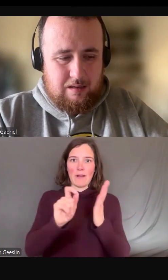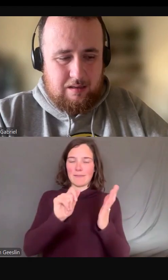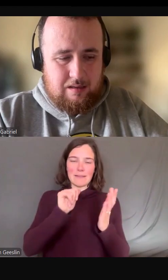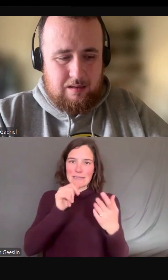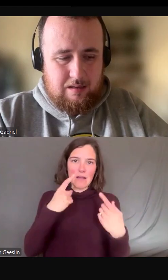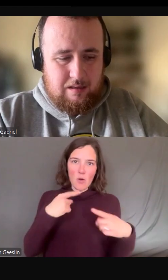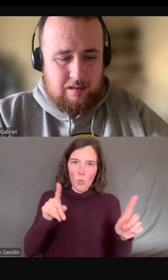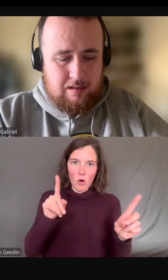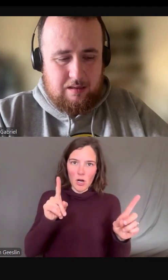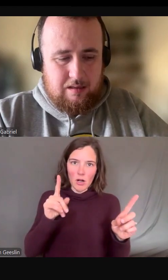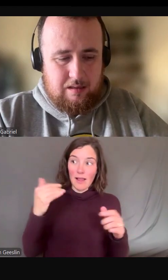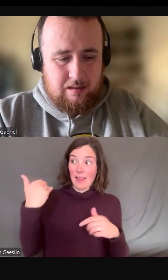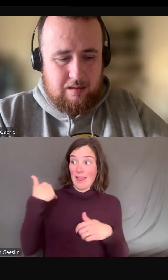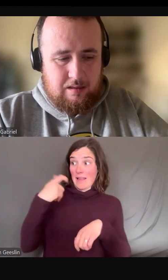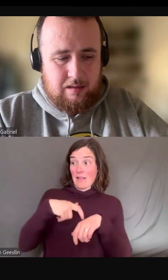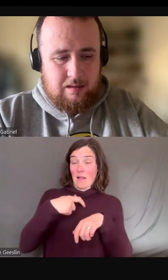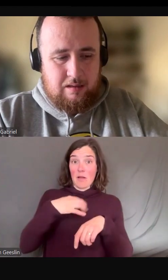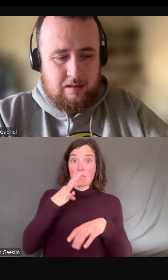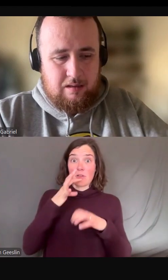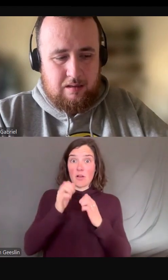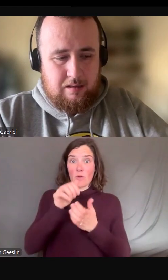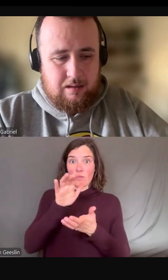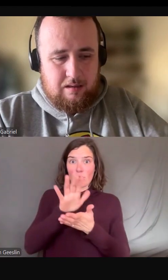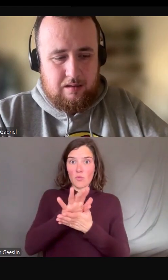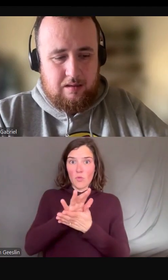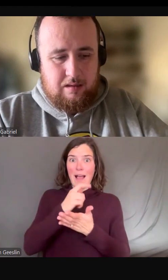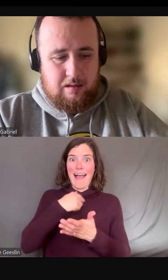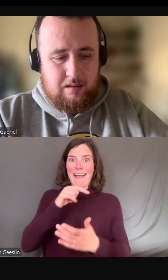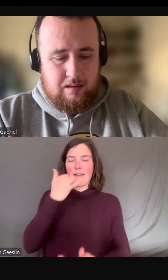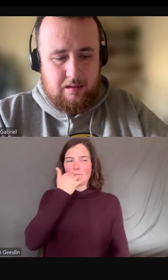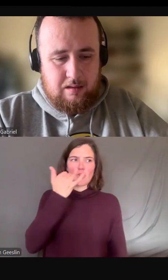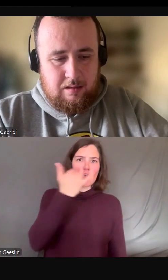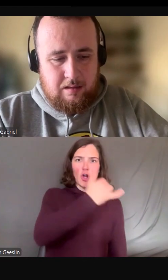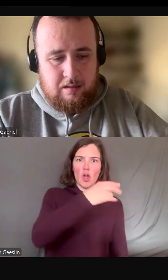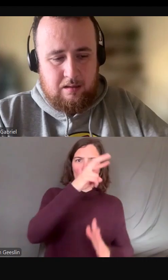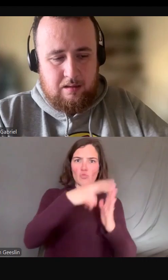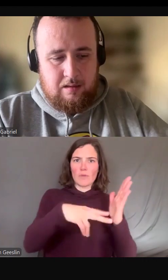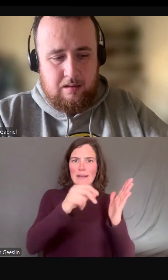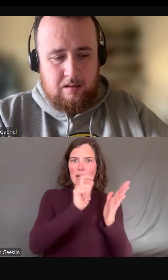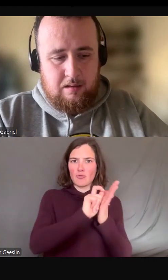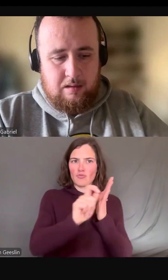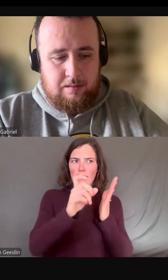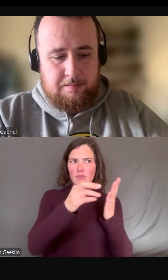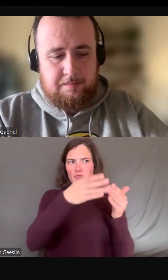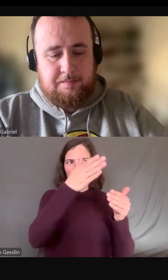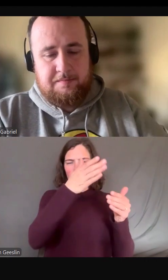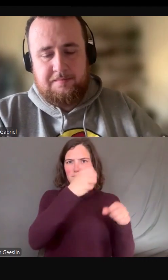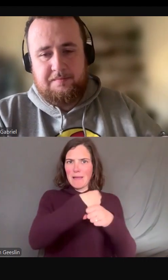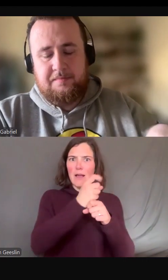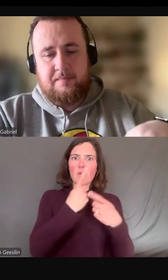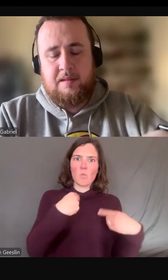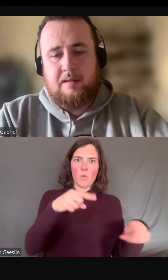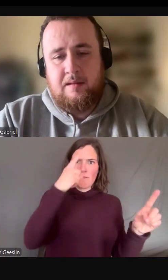last time I talked to the school, I have to call read and write to get something done to make it work for me.